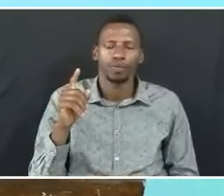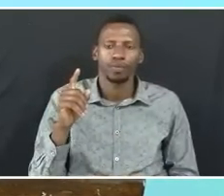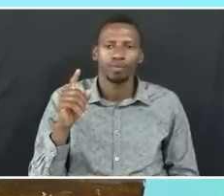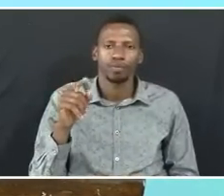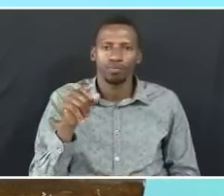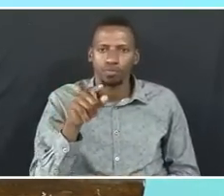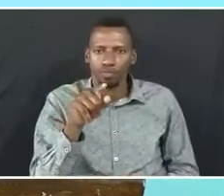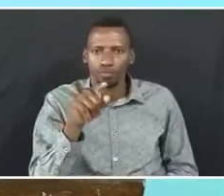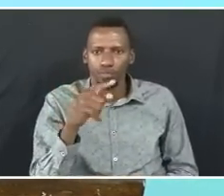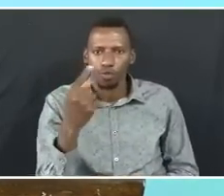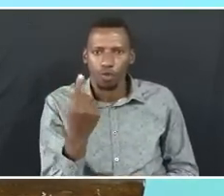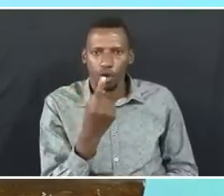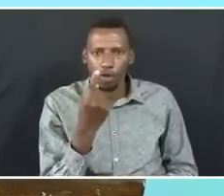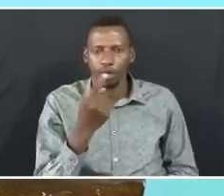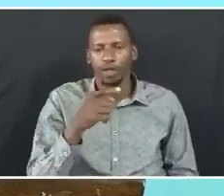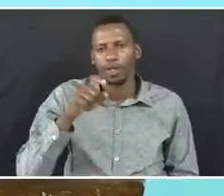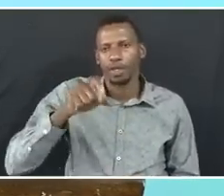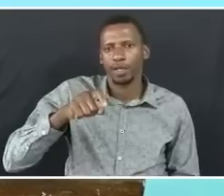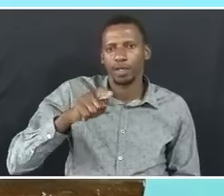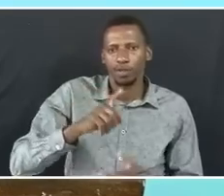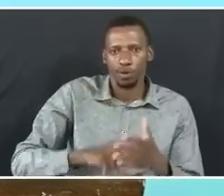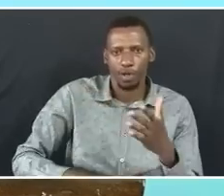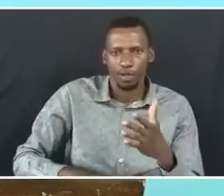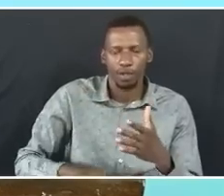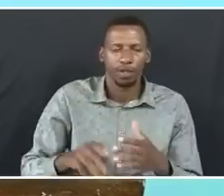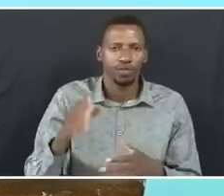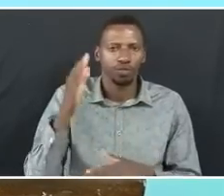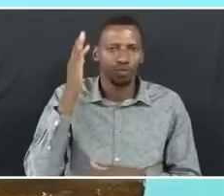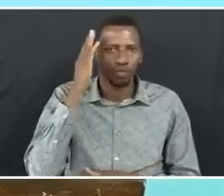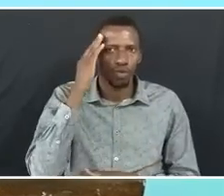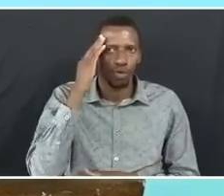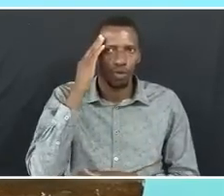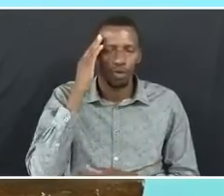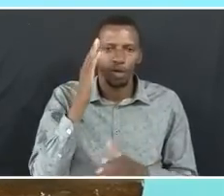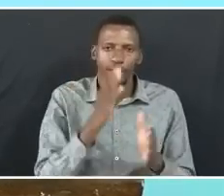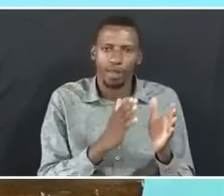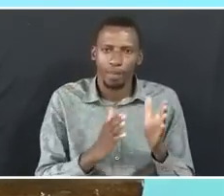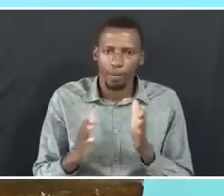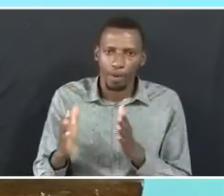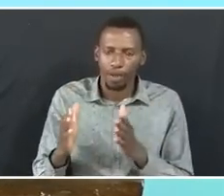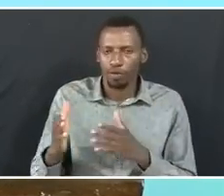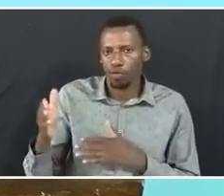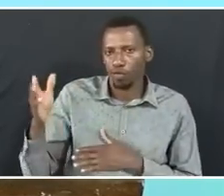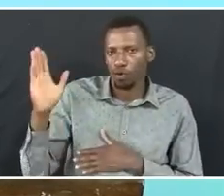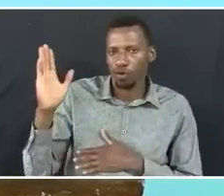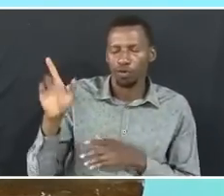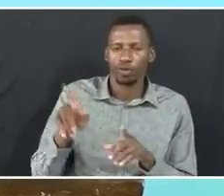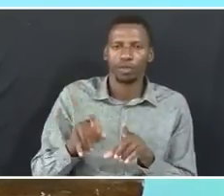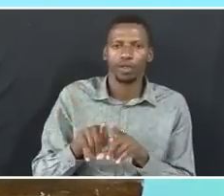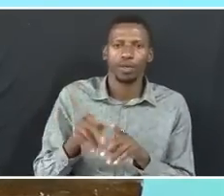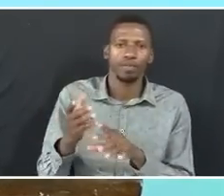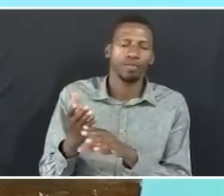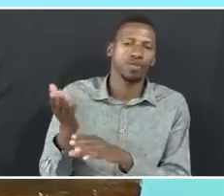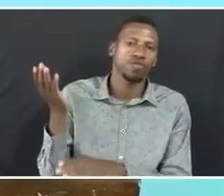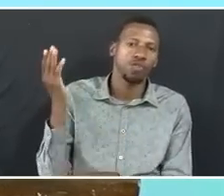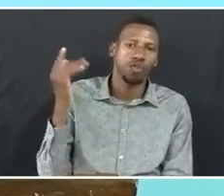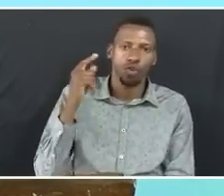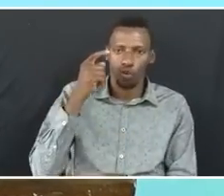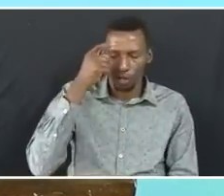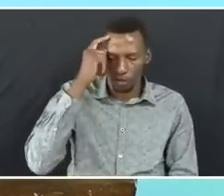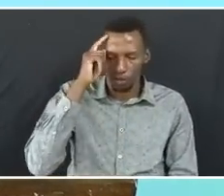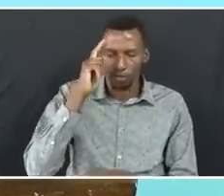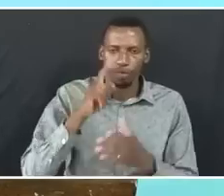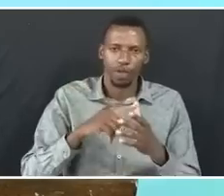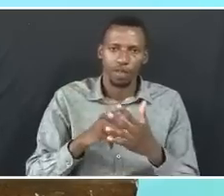you only need to find out the plan of God as it was originally, then